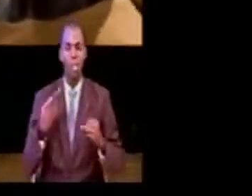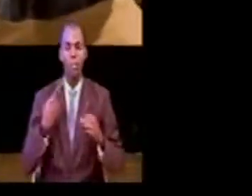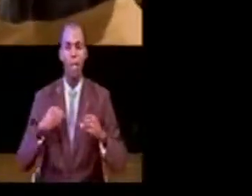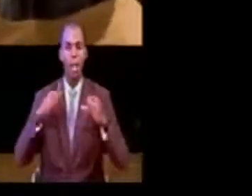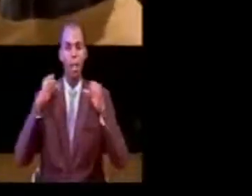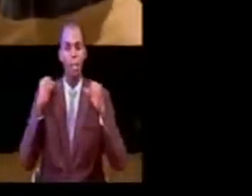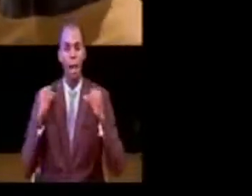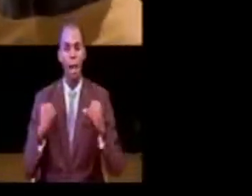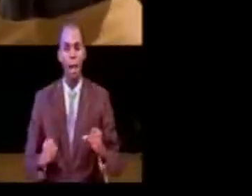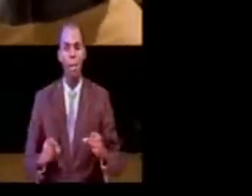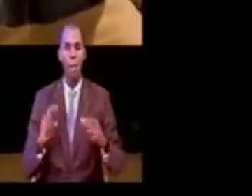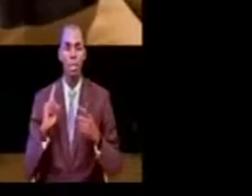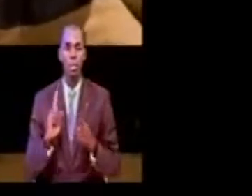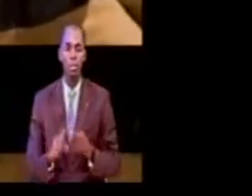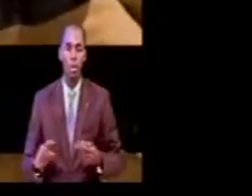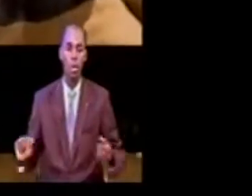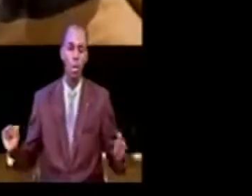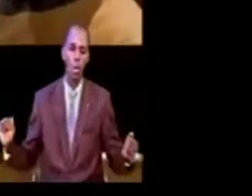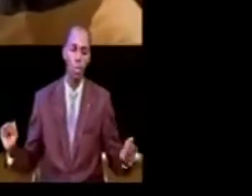christ jesus